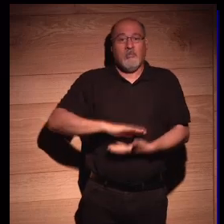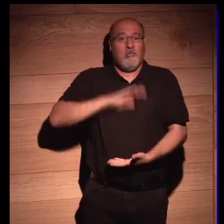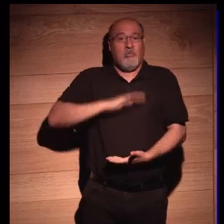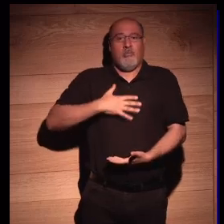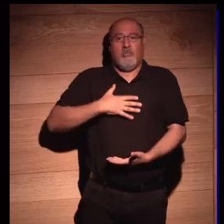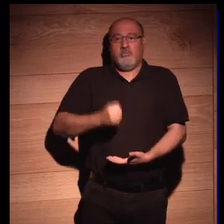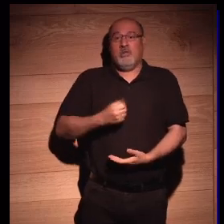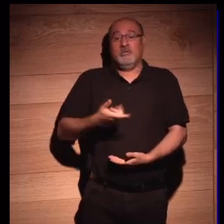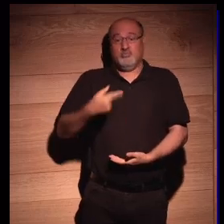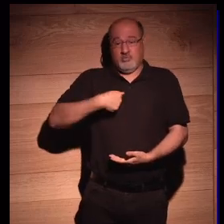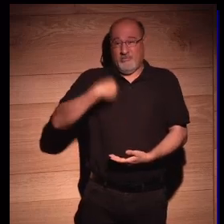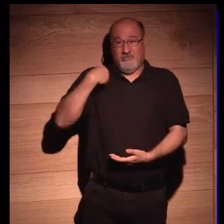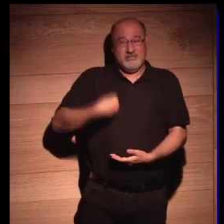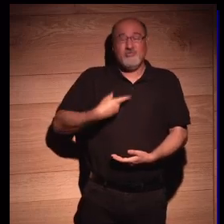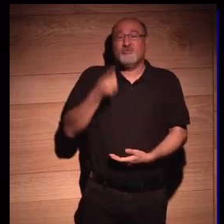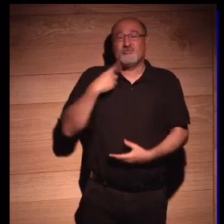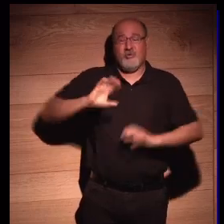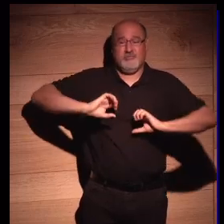save myself.